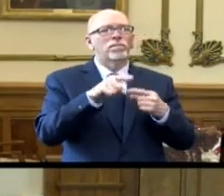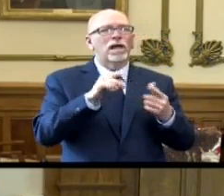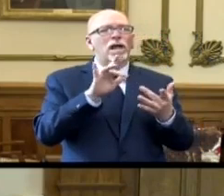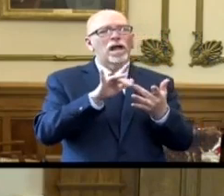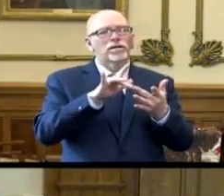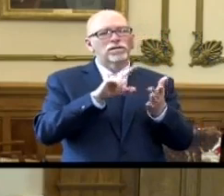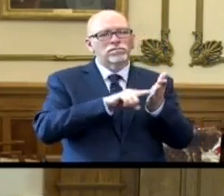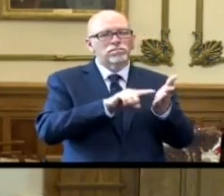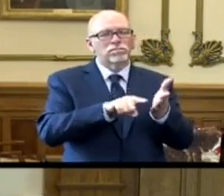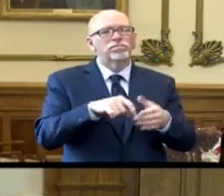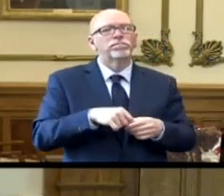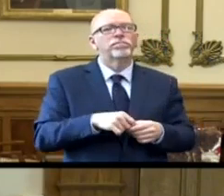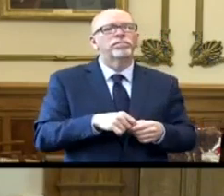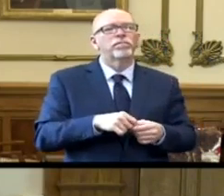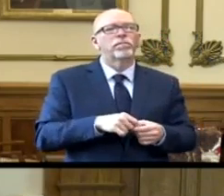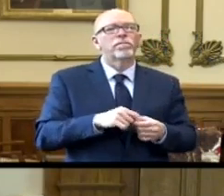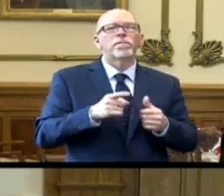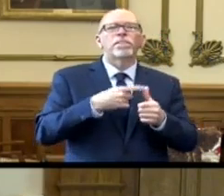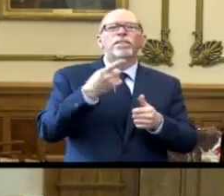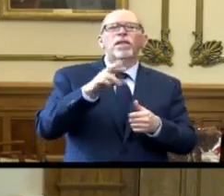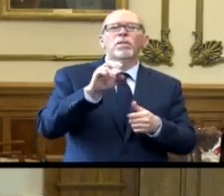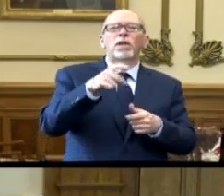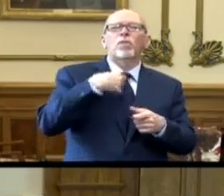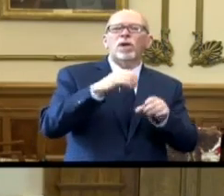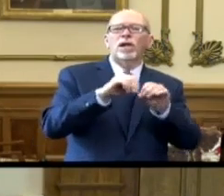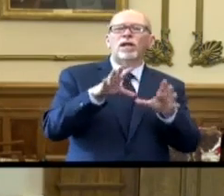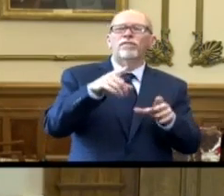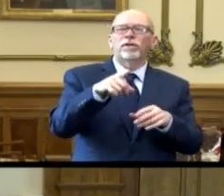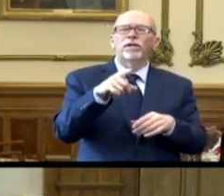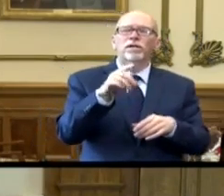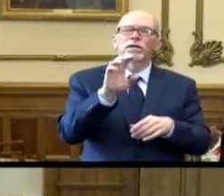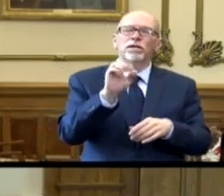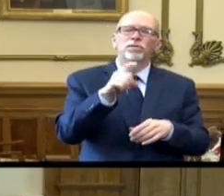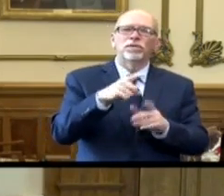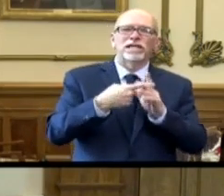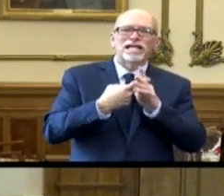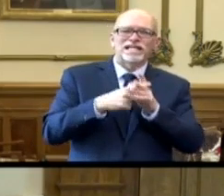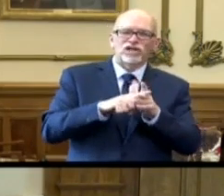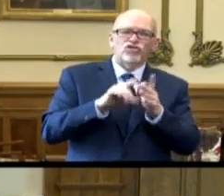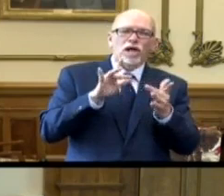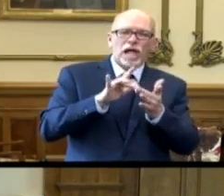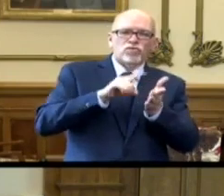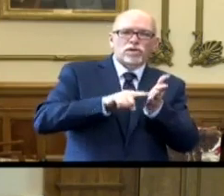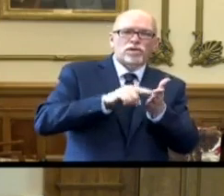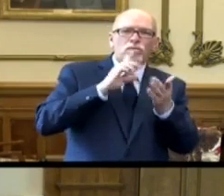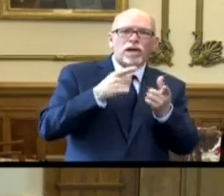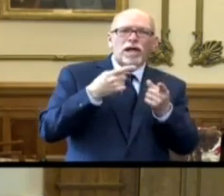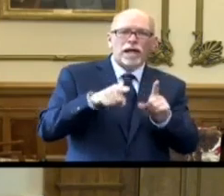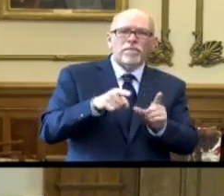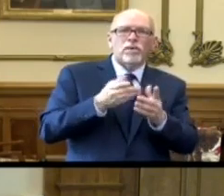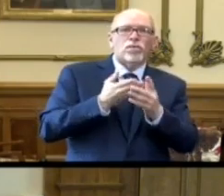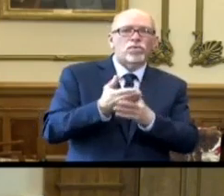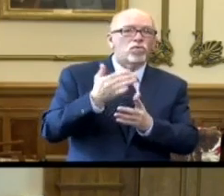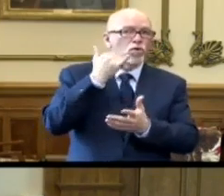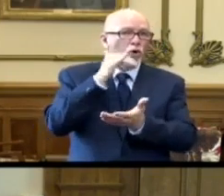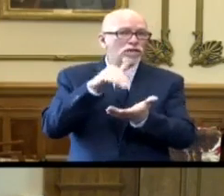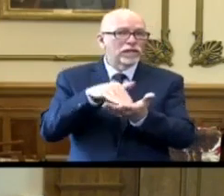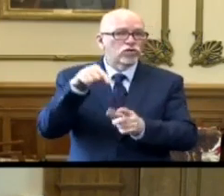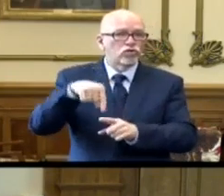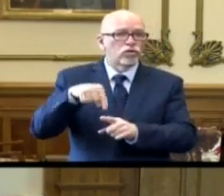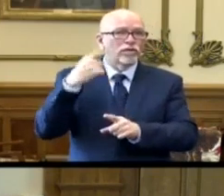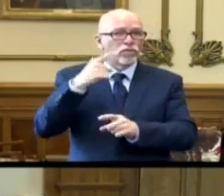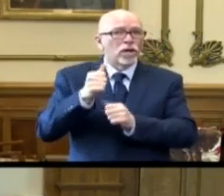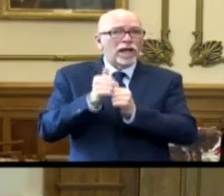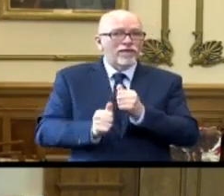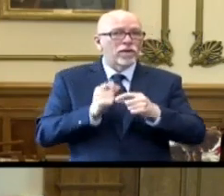contact tracing. Just so first, Dr. Box, so I can clarify. So initial contact tracing will happen entirely through the call center for